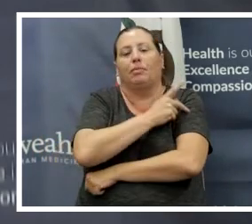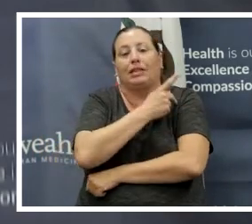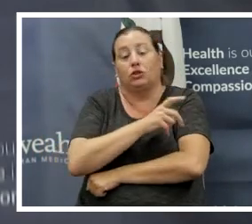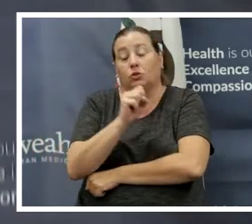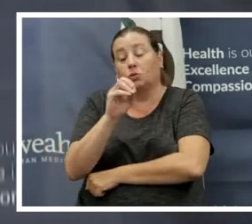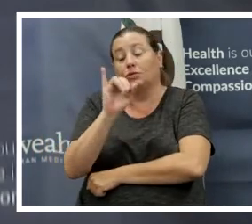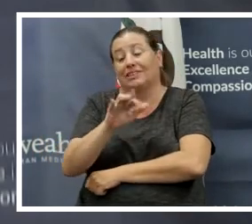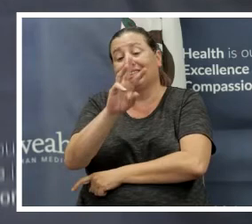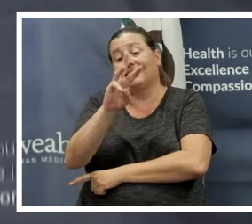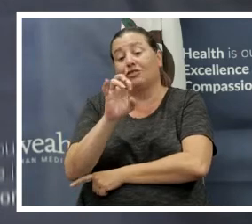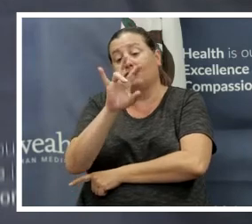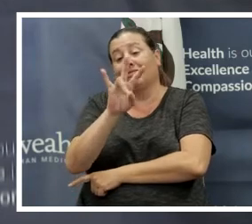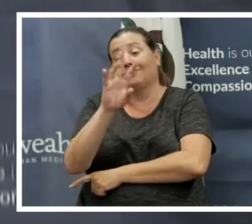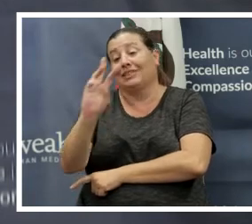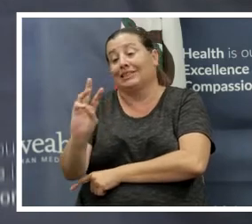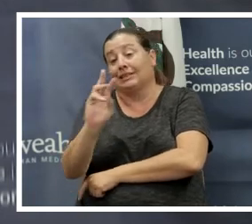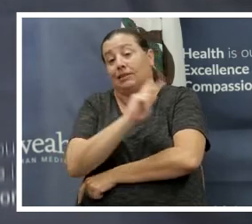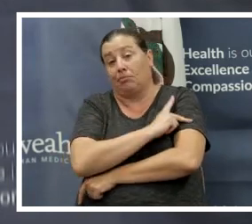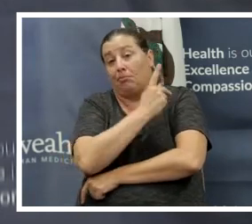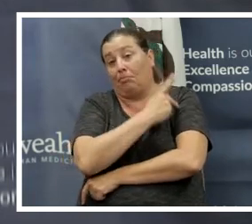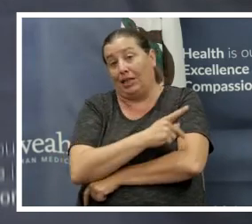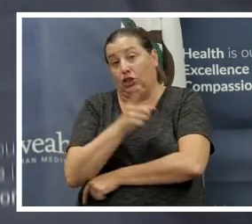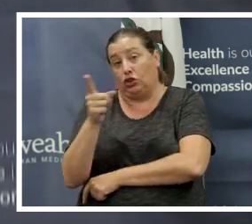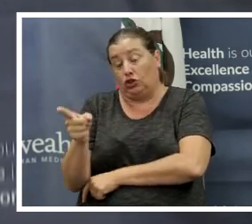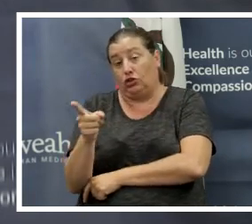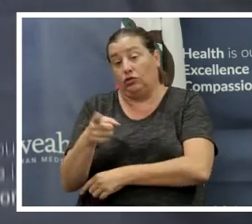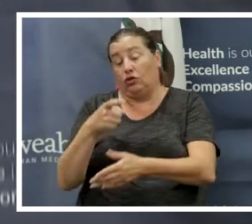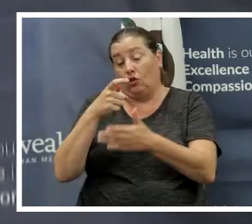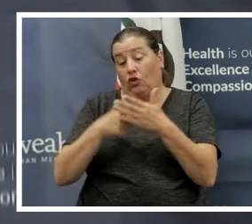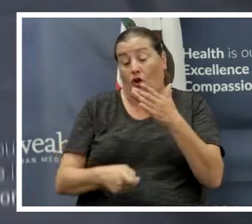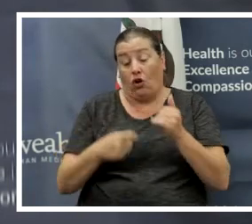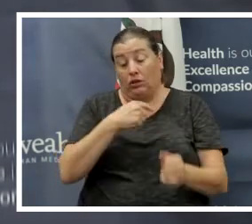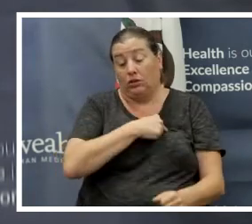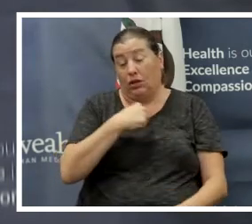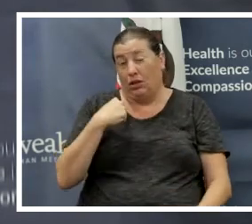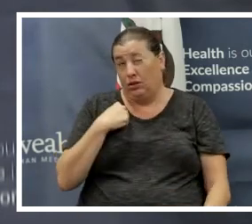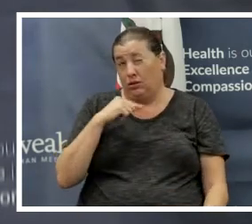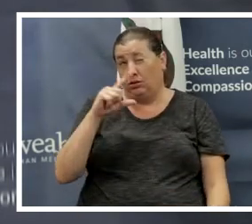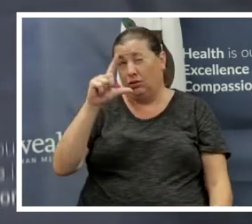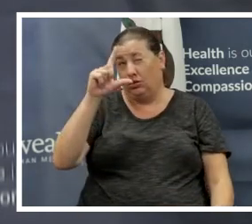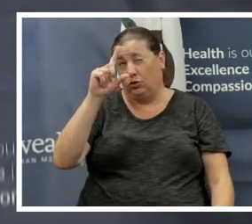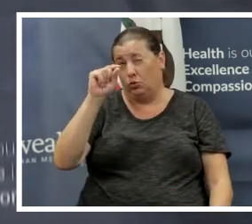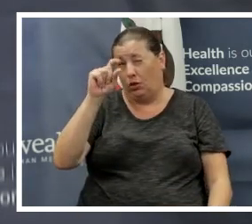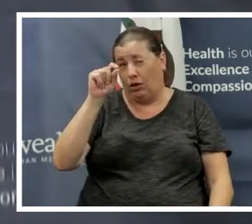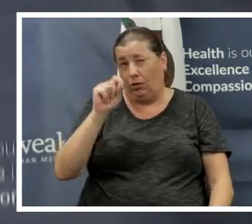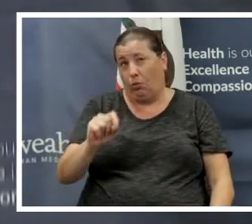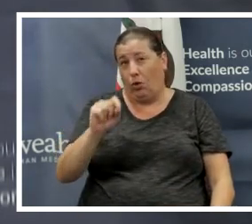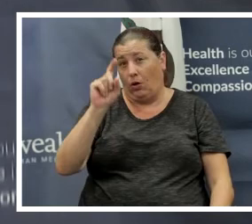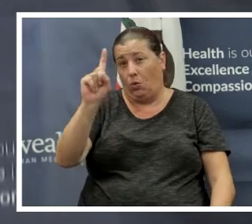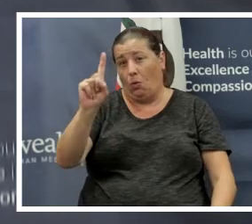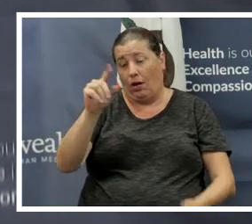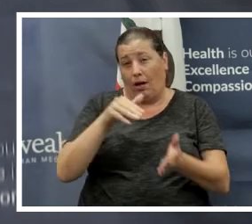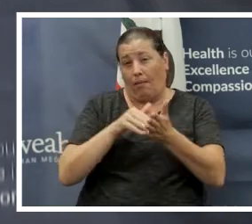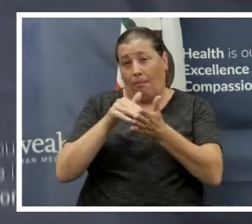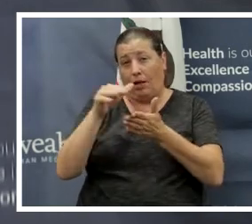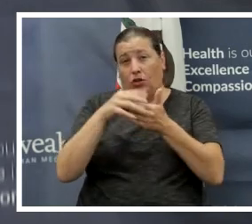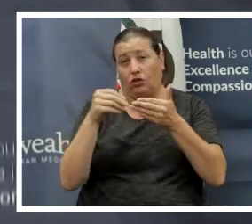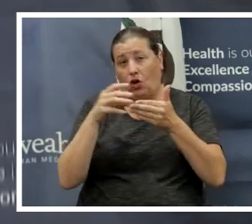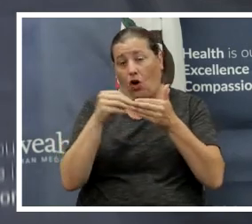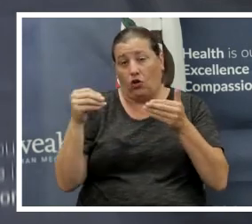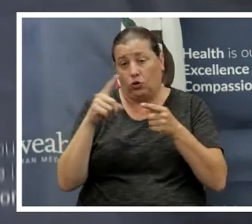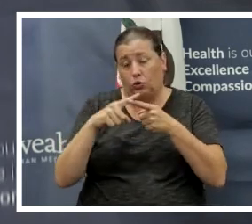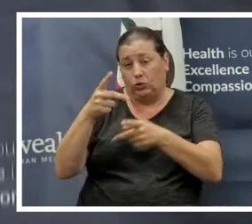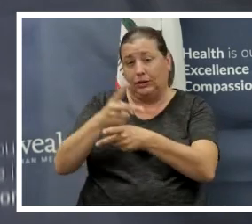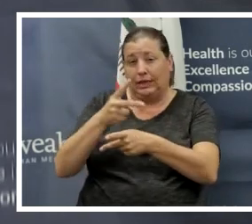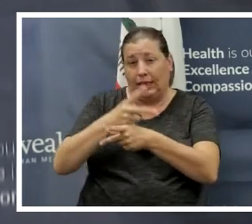676 patients, they cost us $20.1 million to take care of them. It's